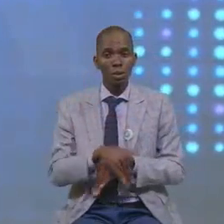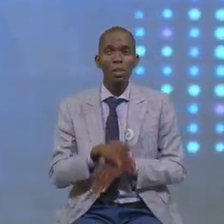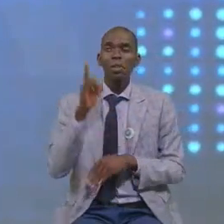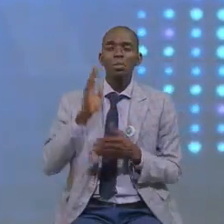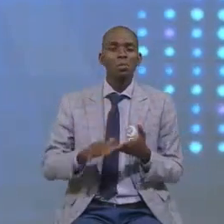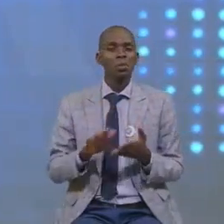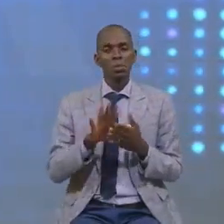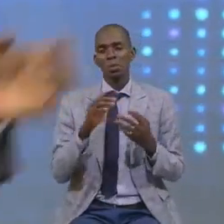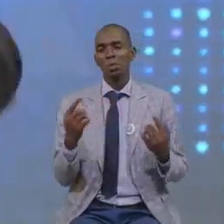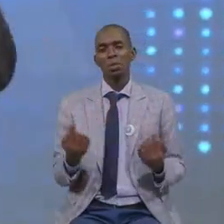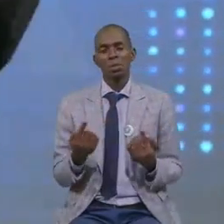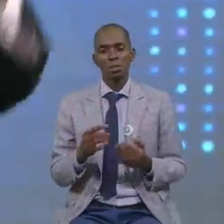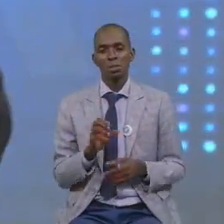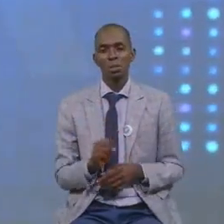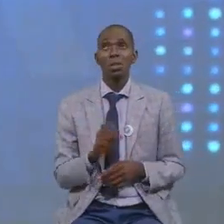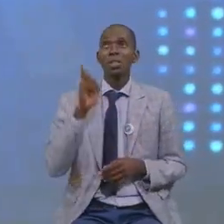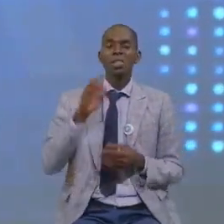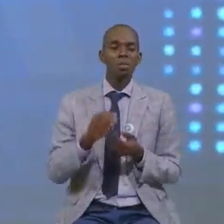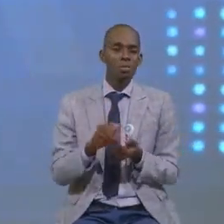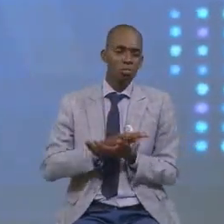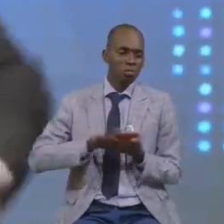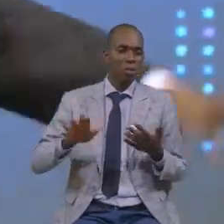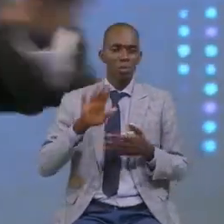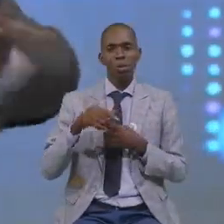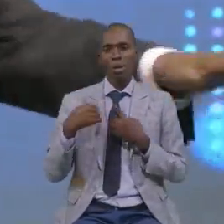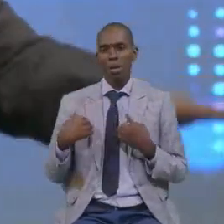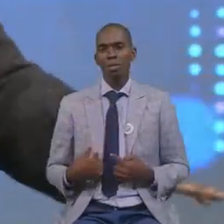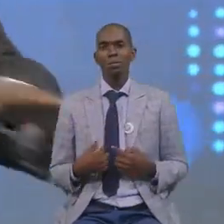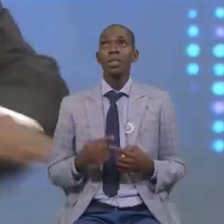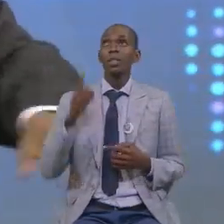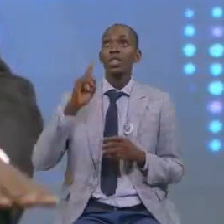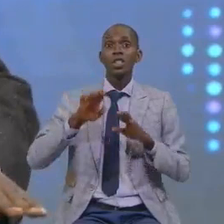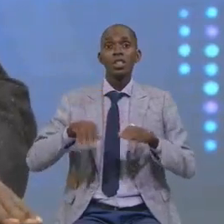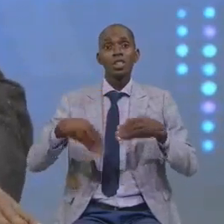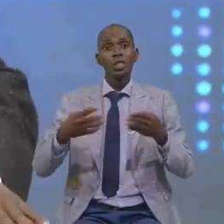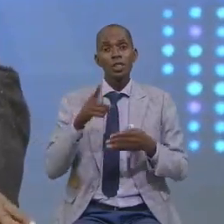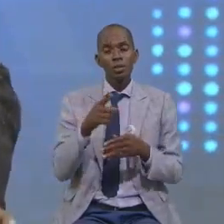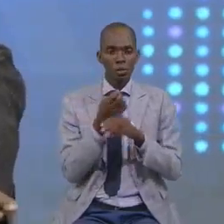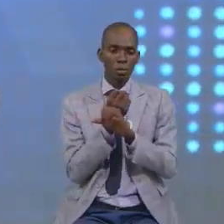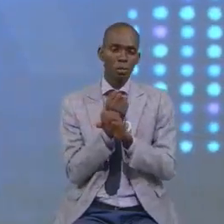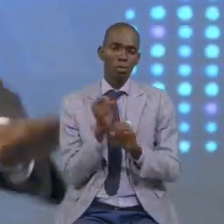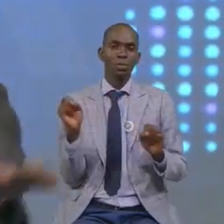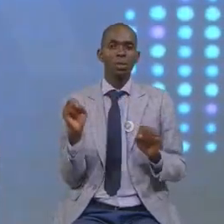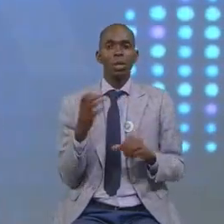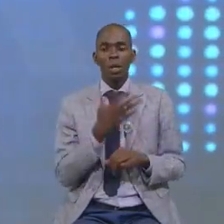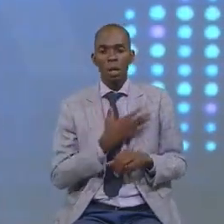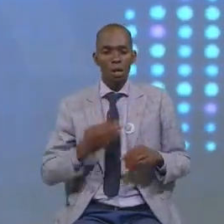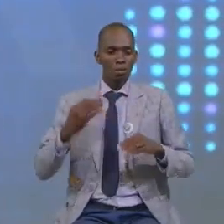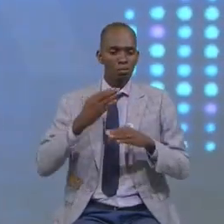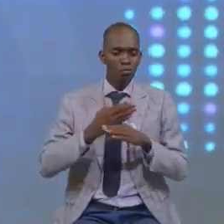your sin. He cleanses your heart. He gives you salvation and